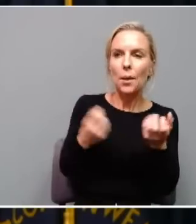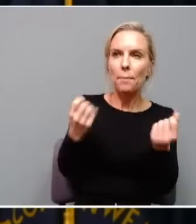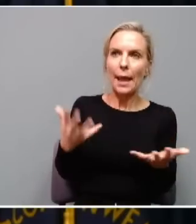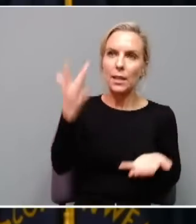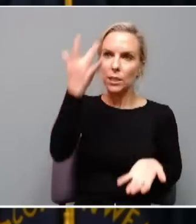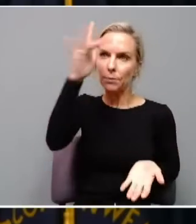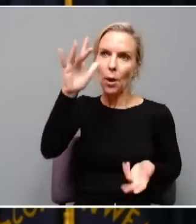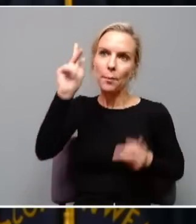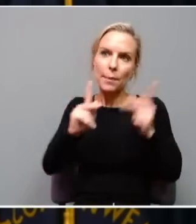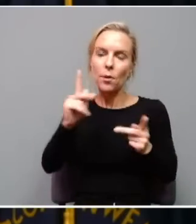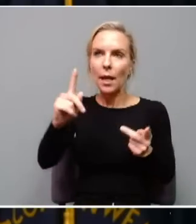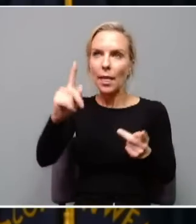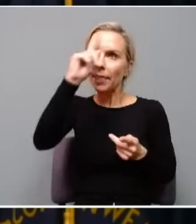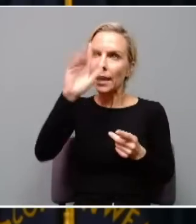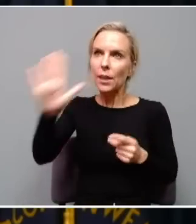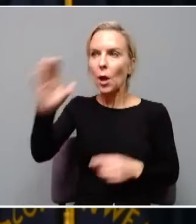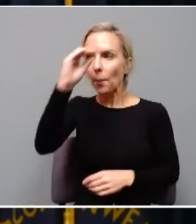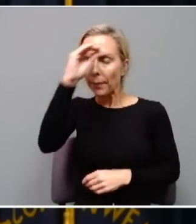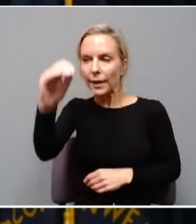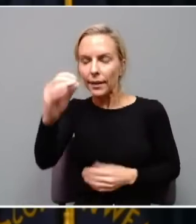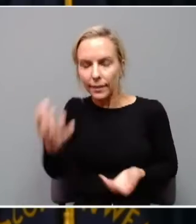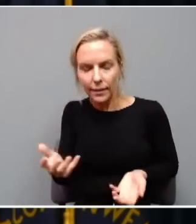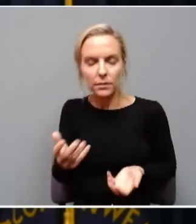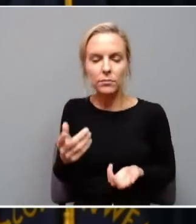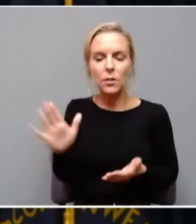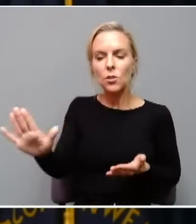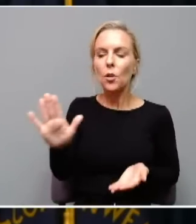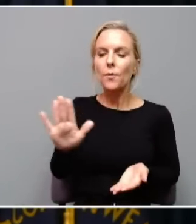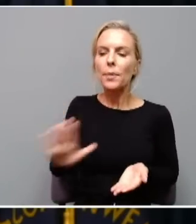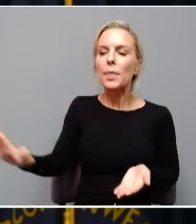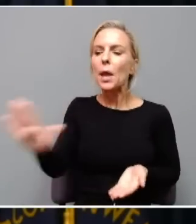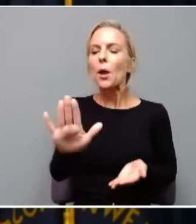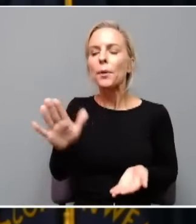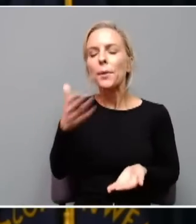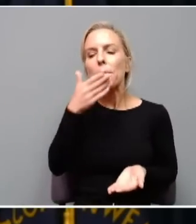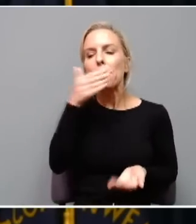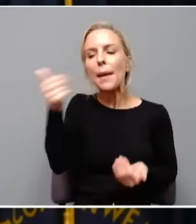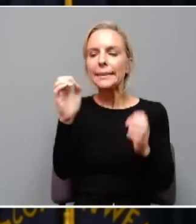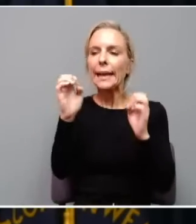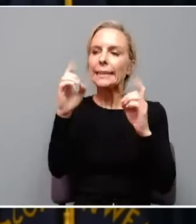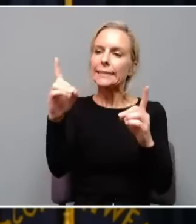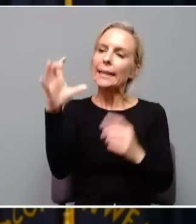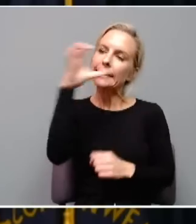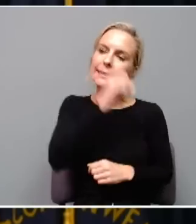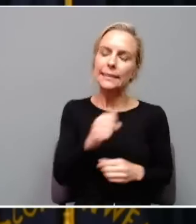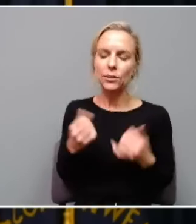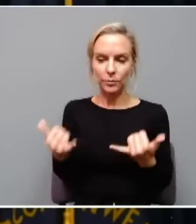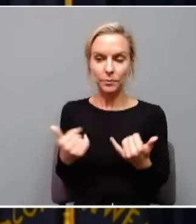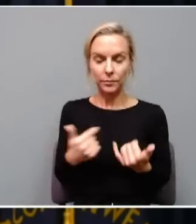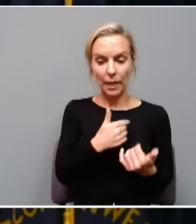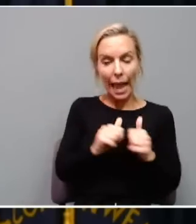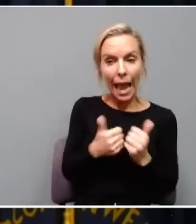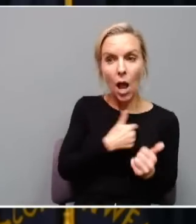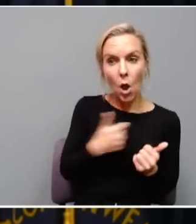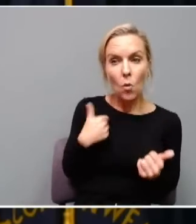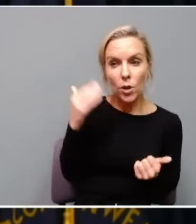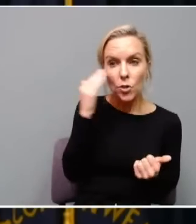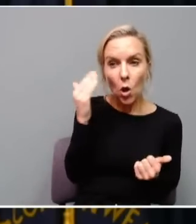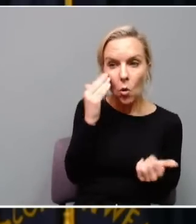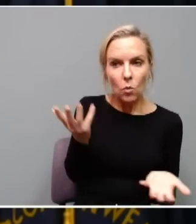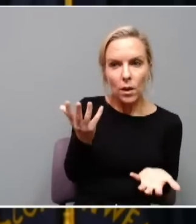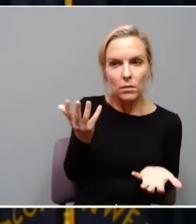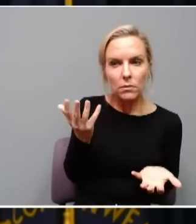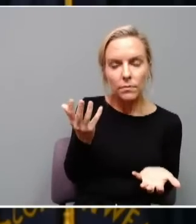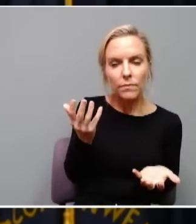different things about it, but I think they're all giving their best educated guess at this point. I tell you how we'd find out is get enough people